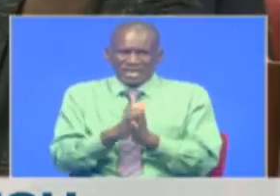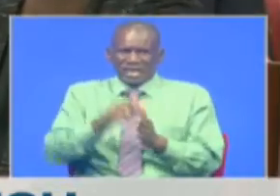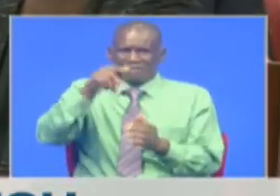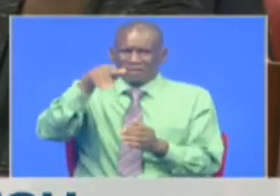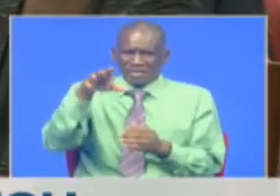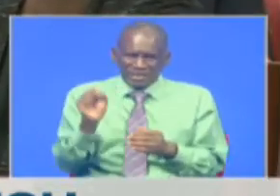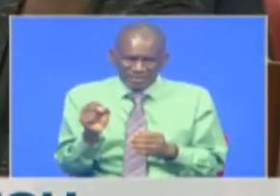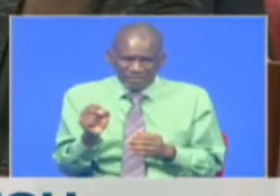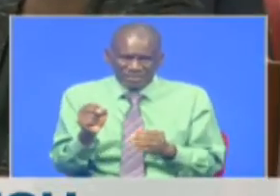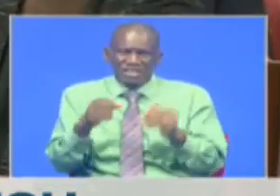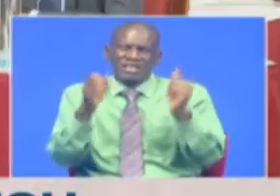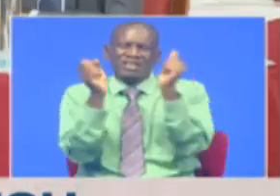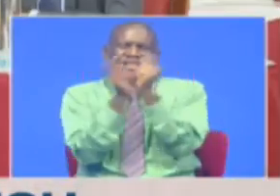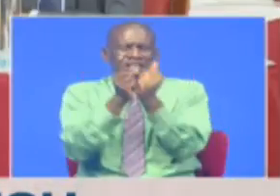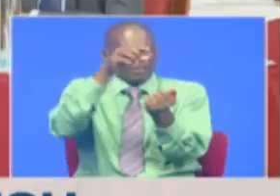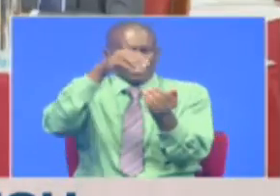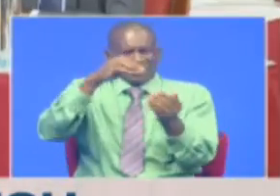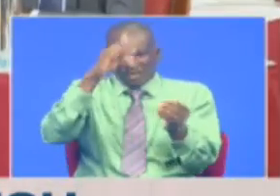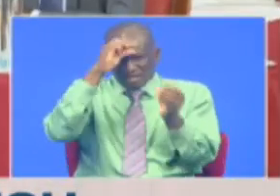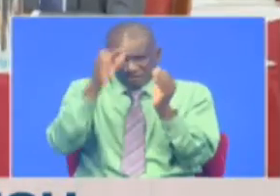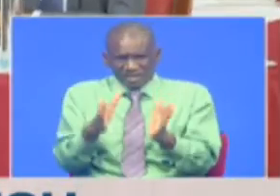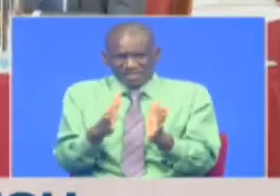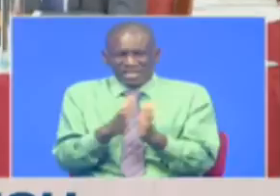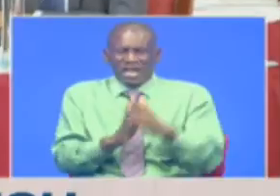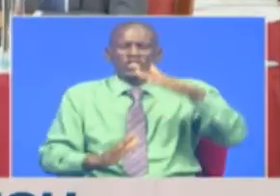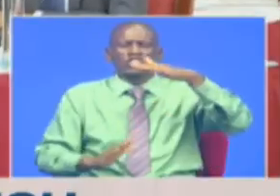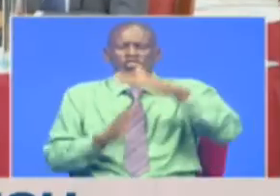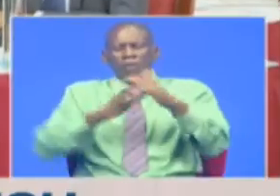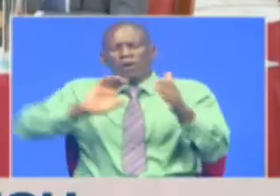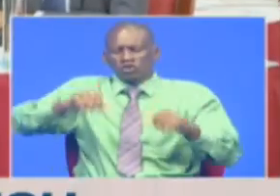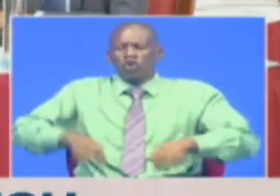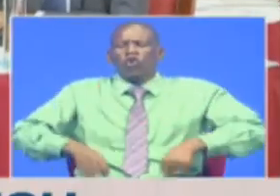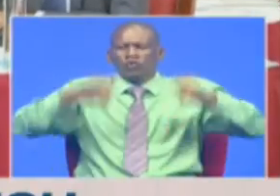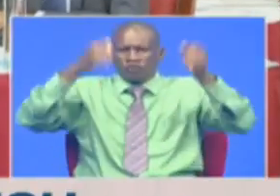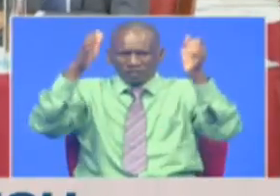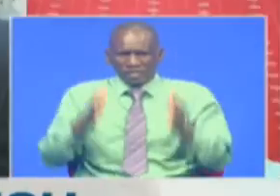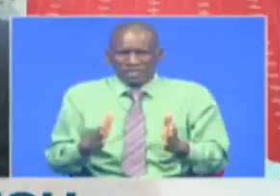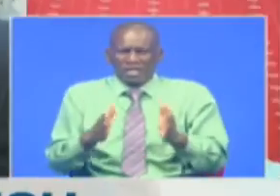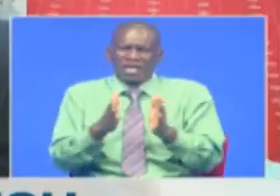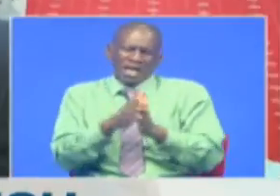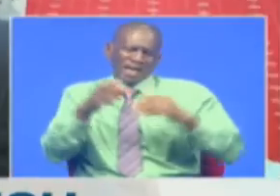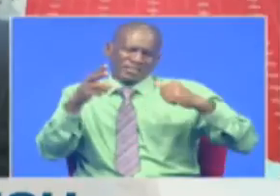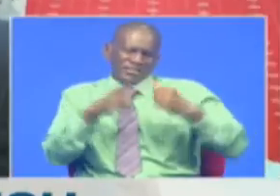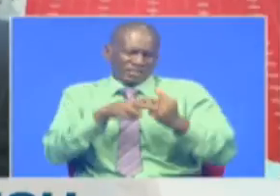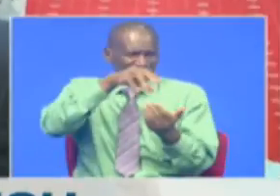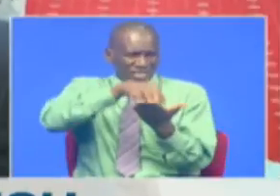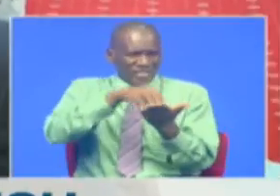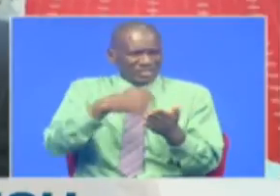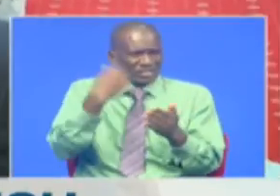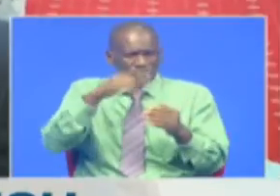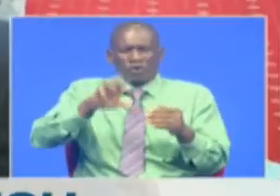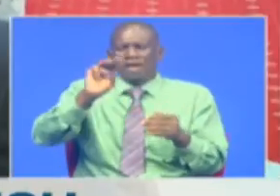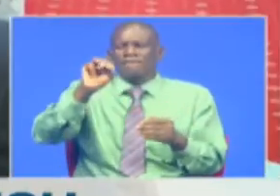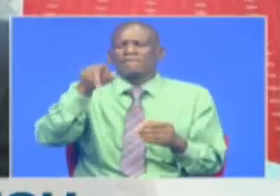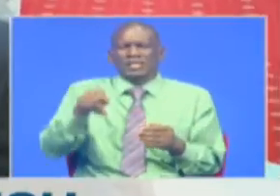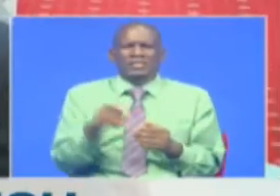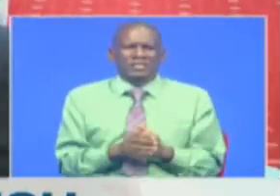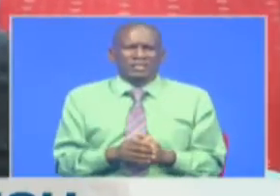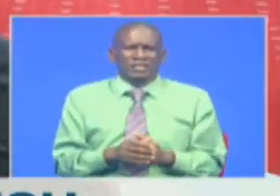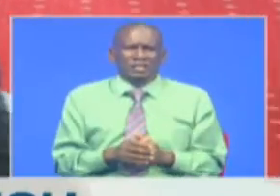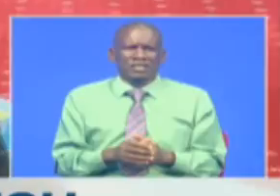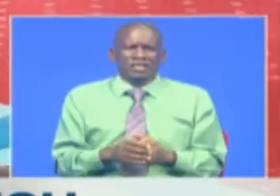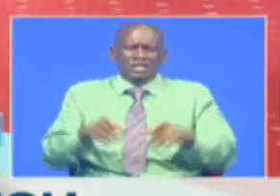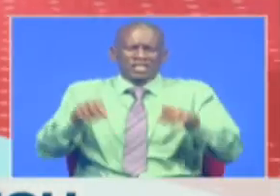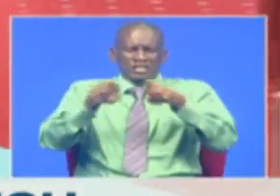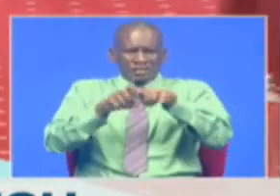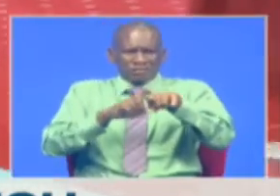secretaries, 11 governors and senior county officials, while 7 involved members of parliament. And during the same